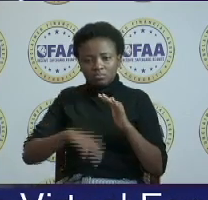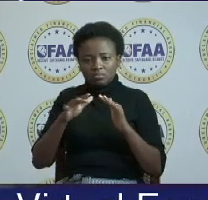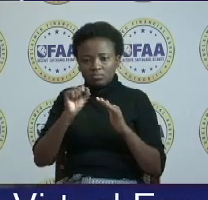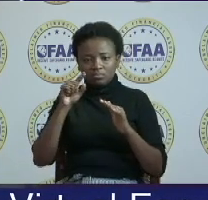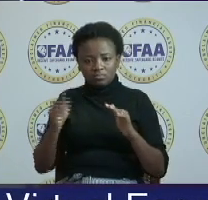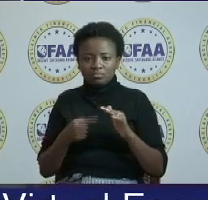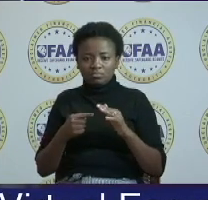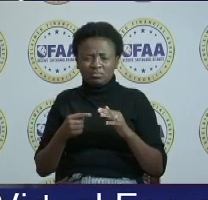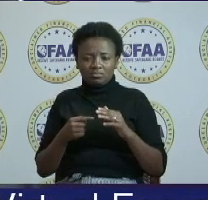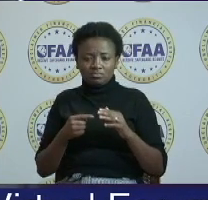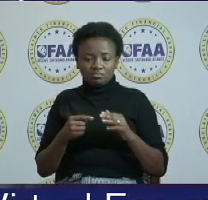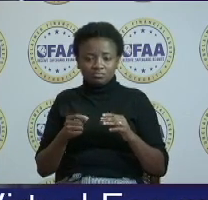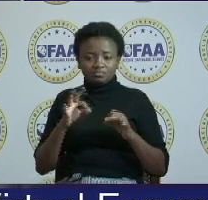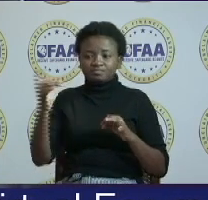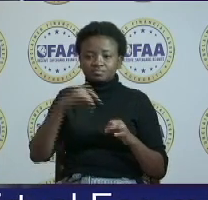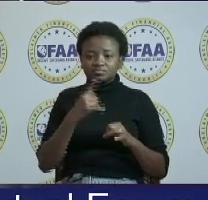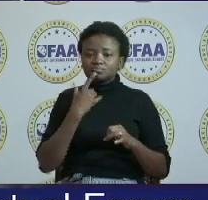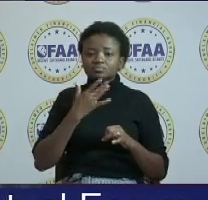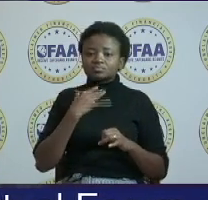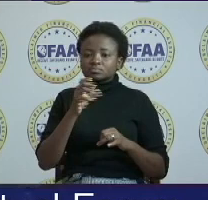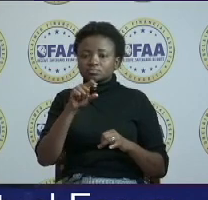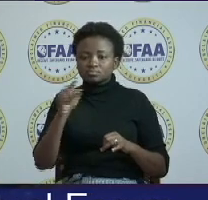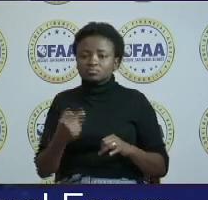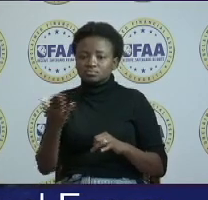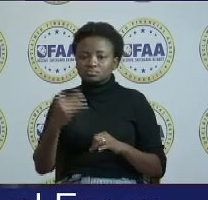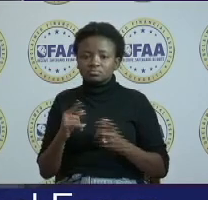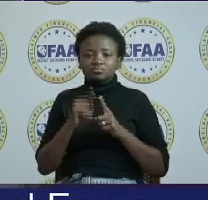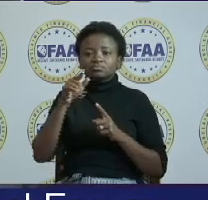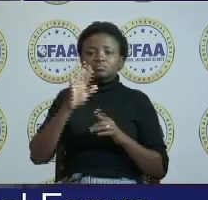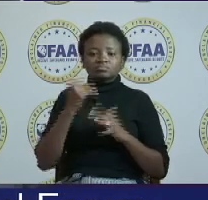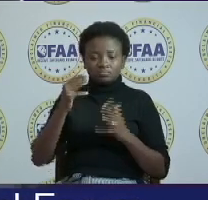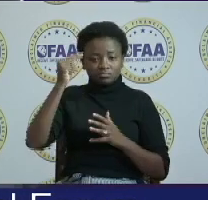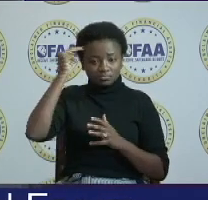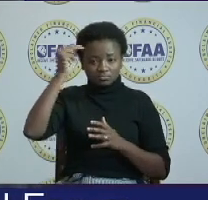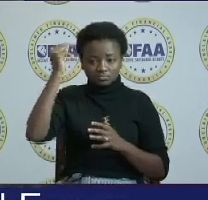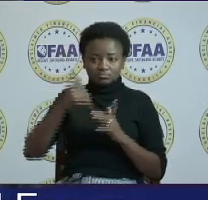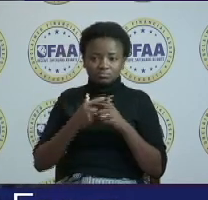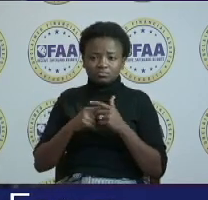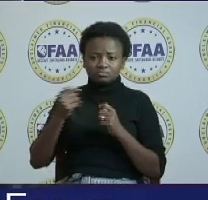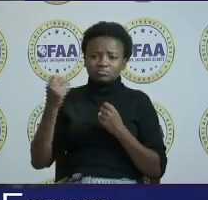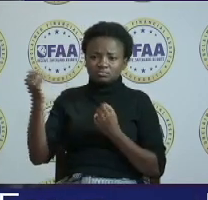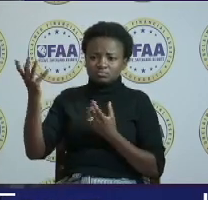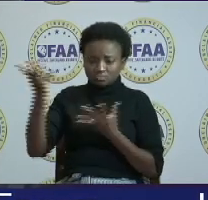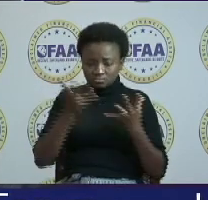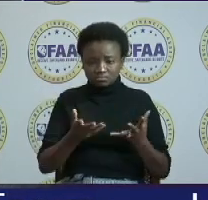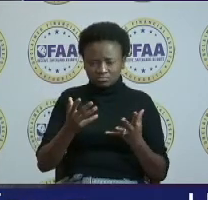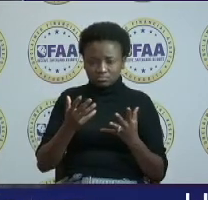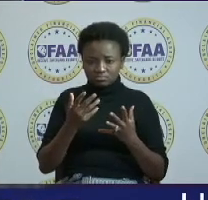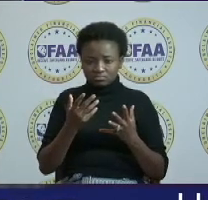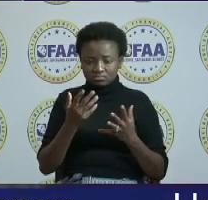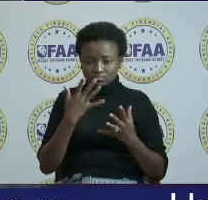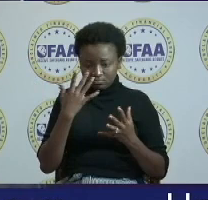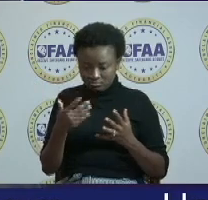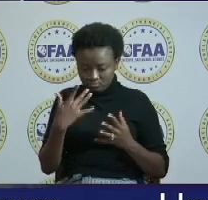you can imagine now you are coming to claim 5,000 shillings, you are in Mandera, and you have to courier those forms here, and those forms